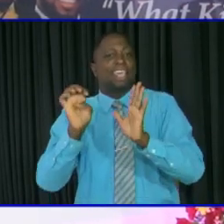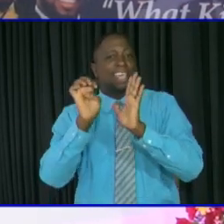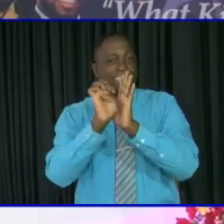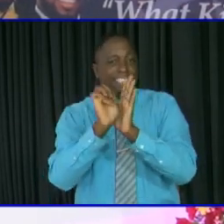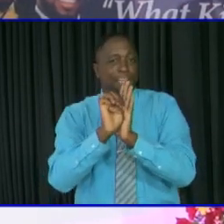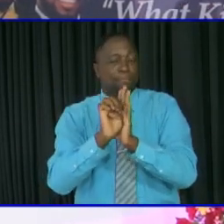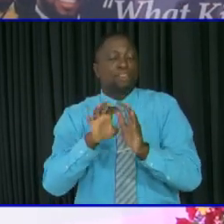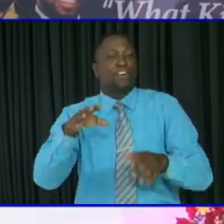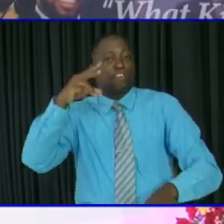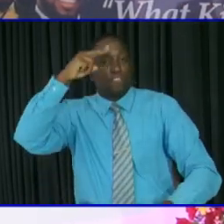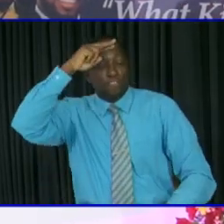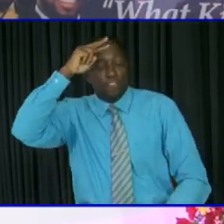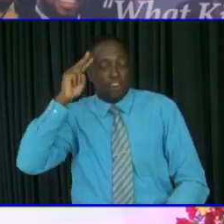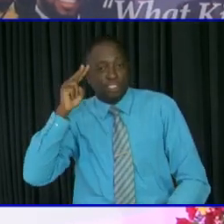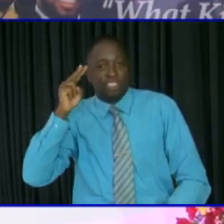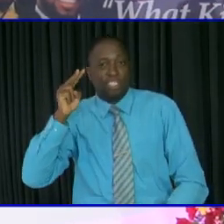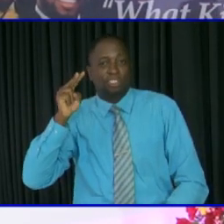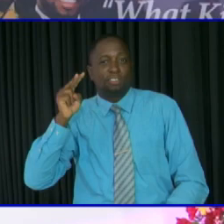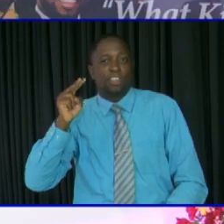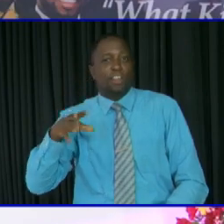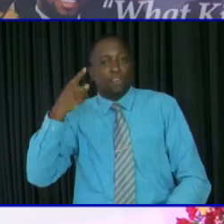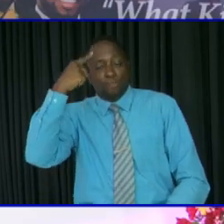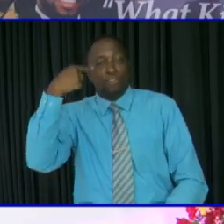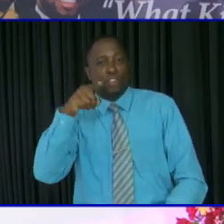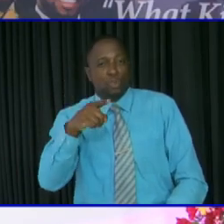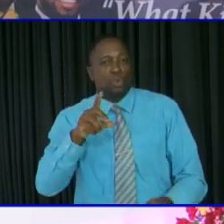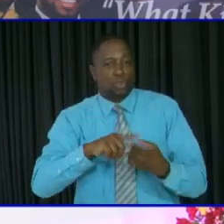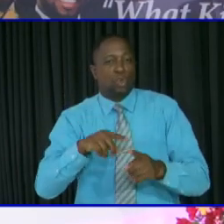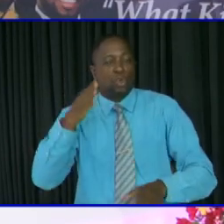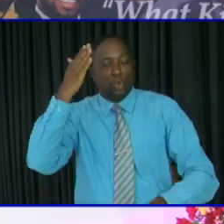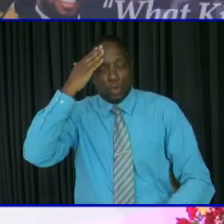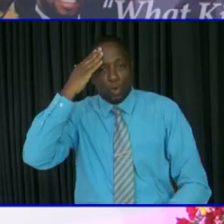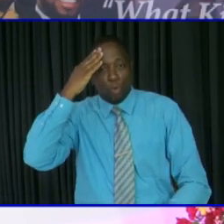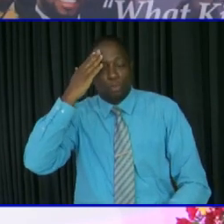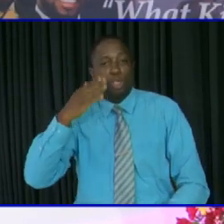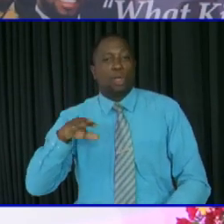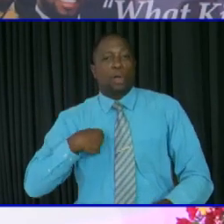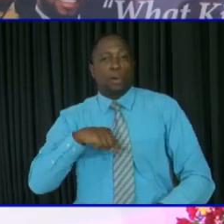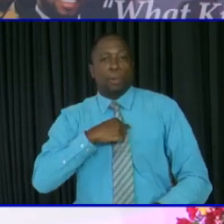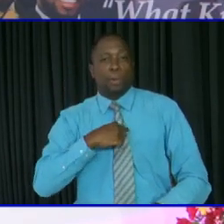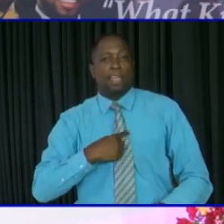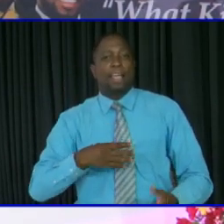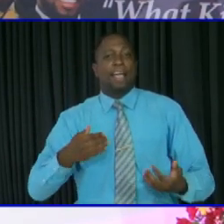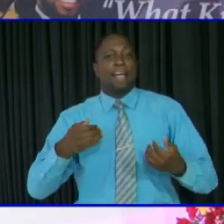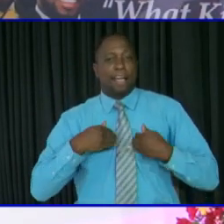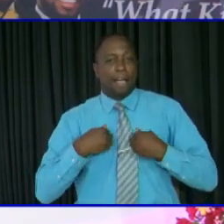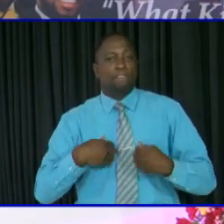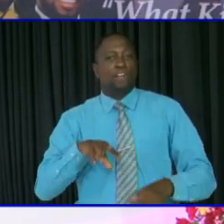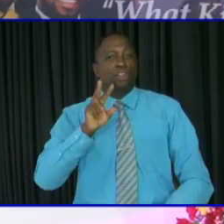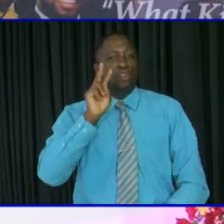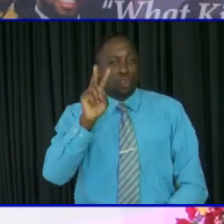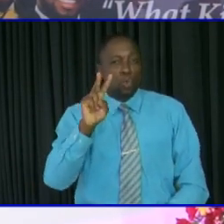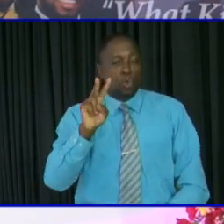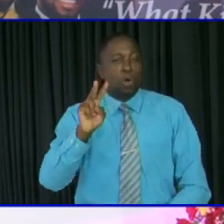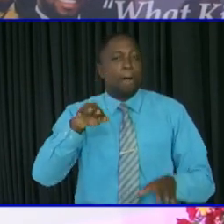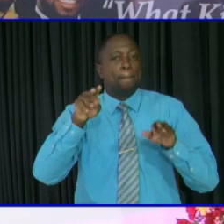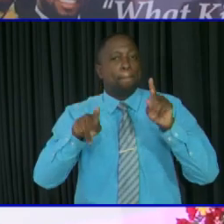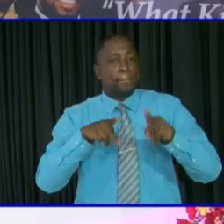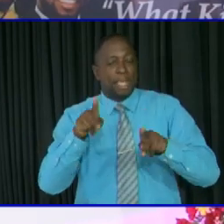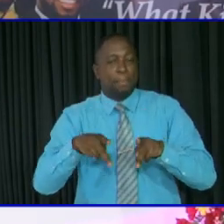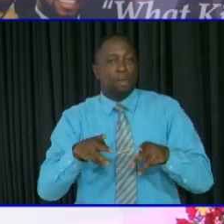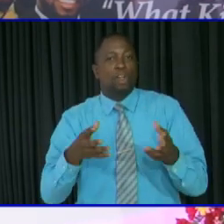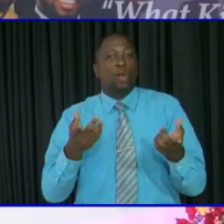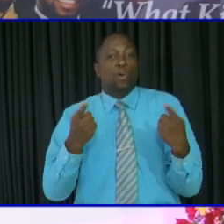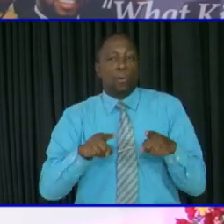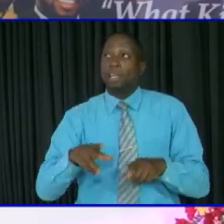will be two groups of people in the end, that as he returns, you will have one